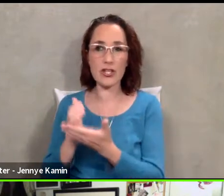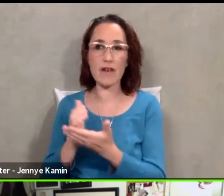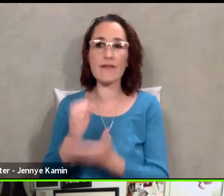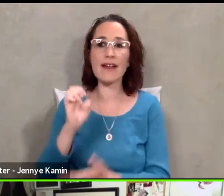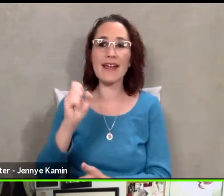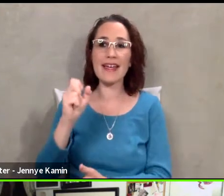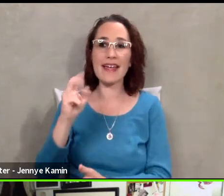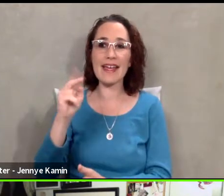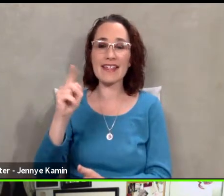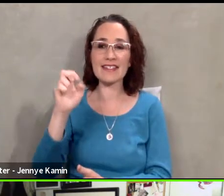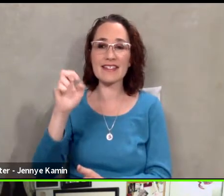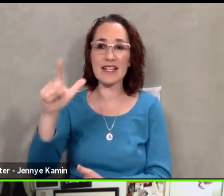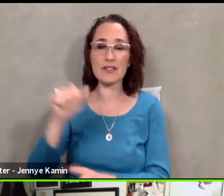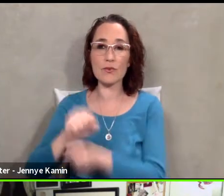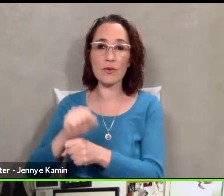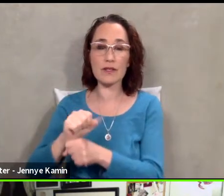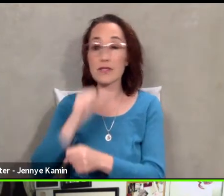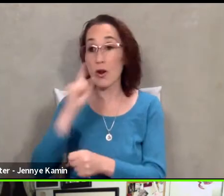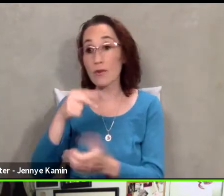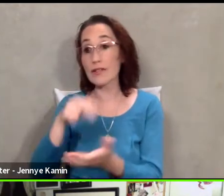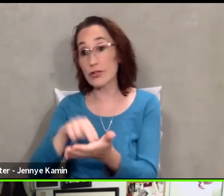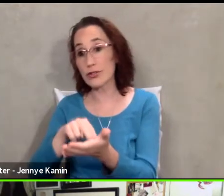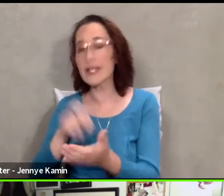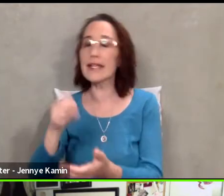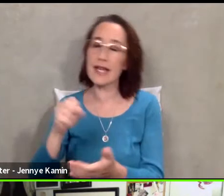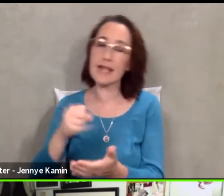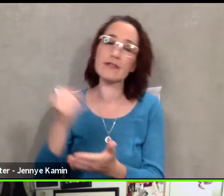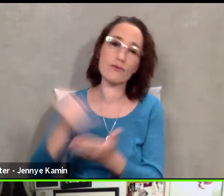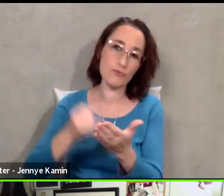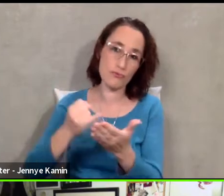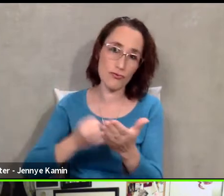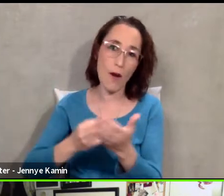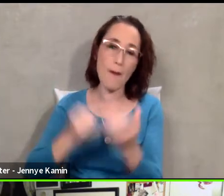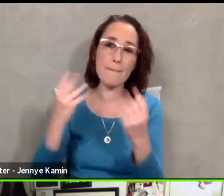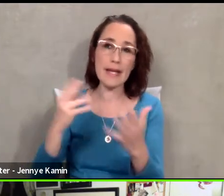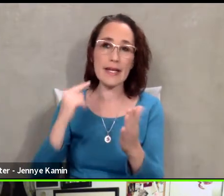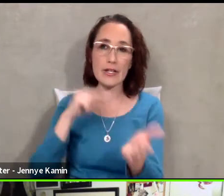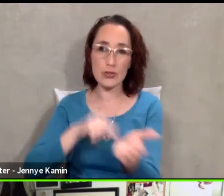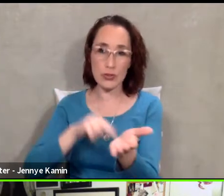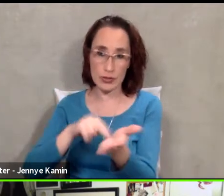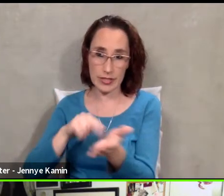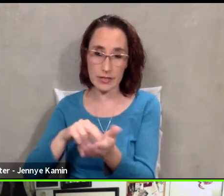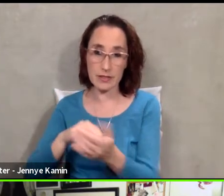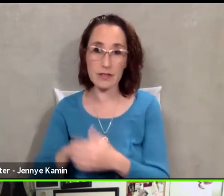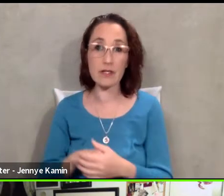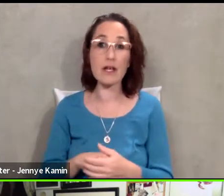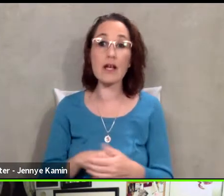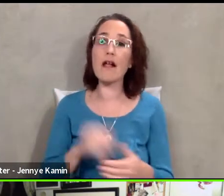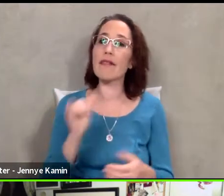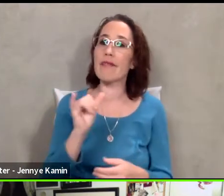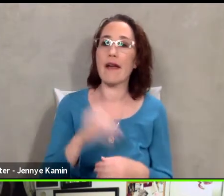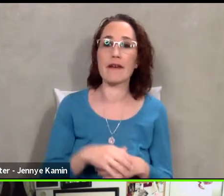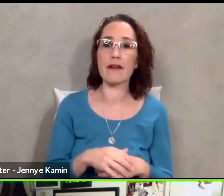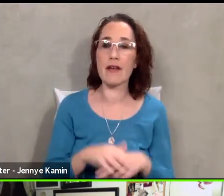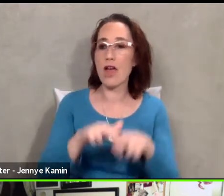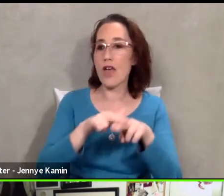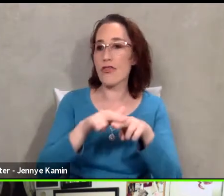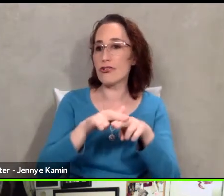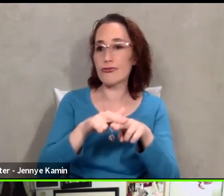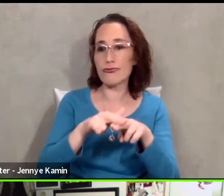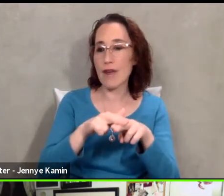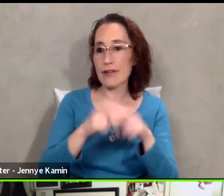mean essential workers like nurses, even though I drew plenty of portraits of nurses, right? I meant essential workers like the train driver